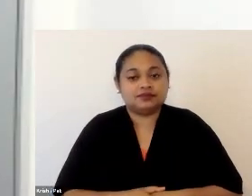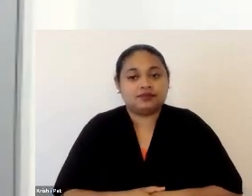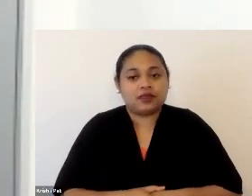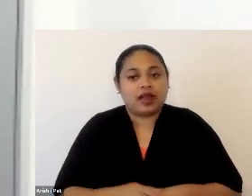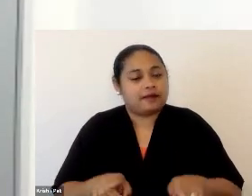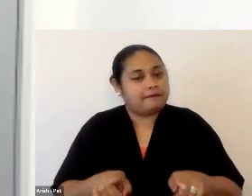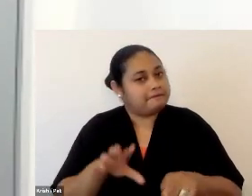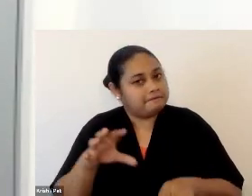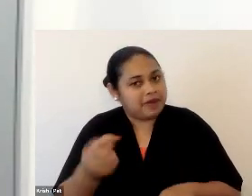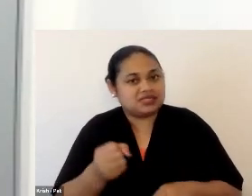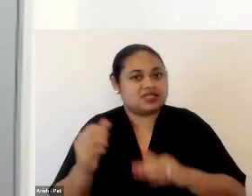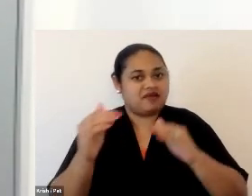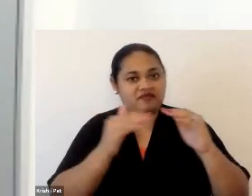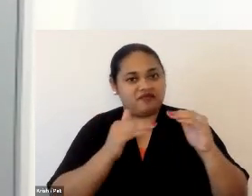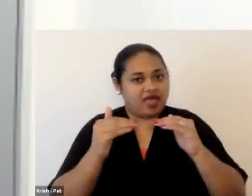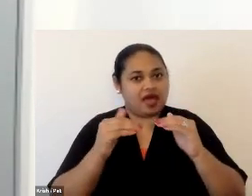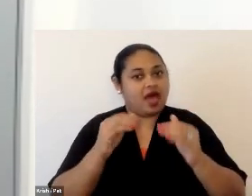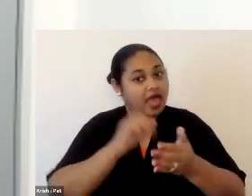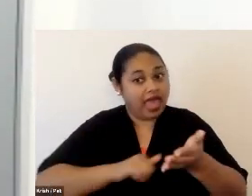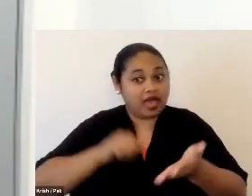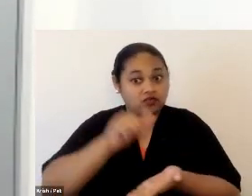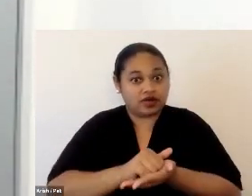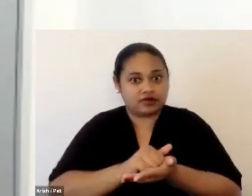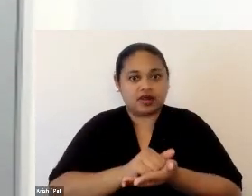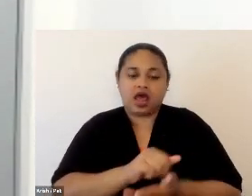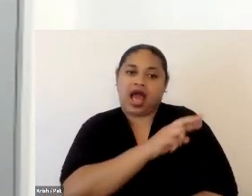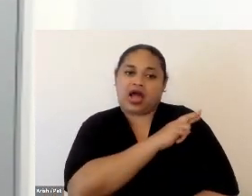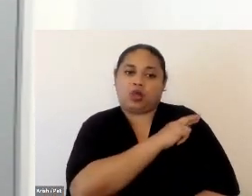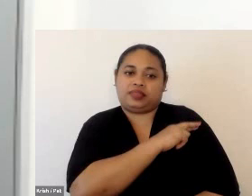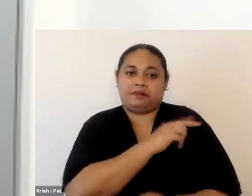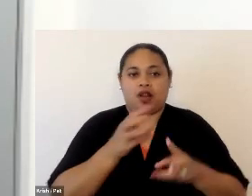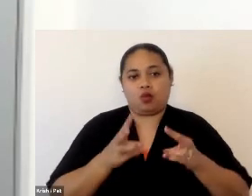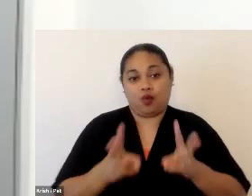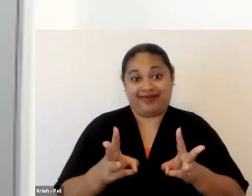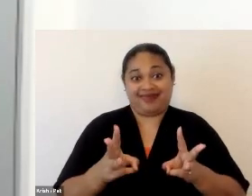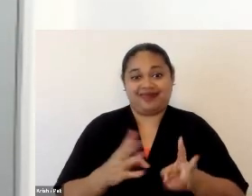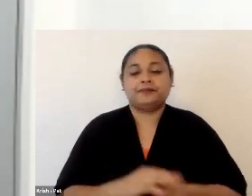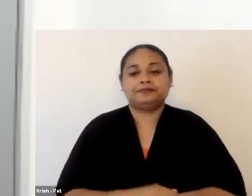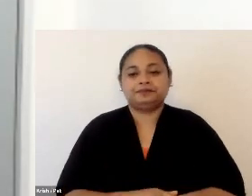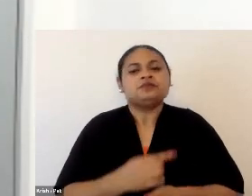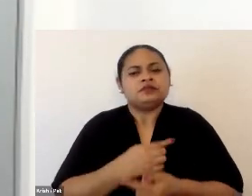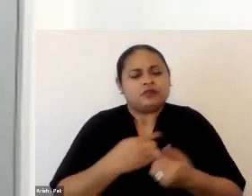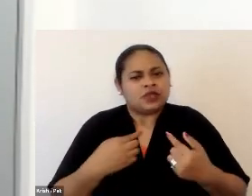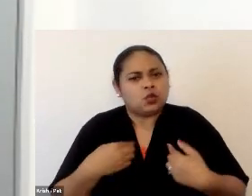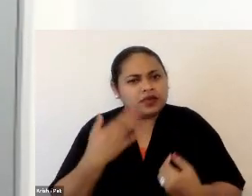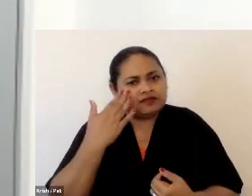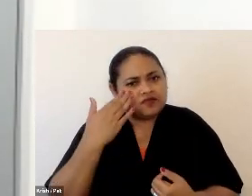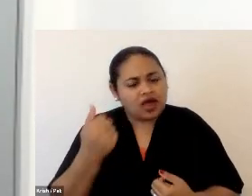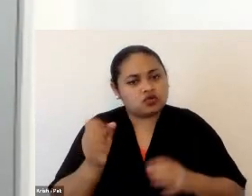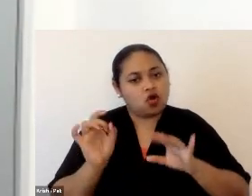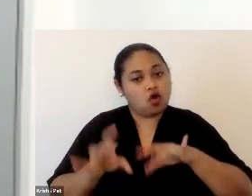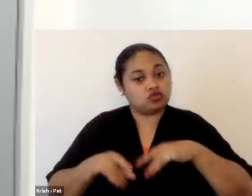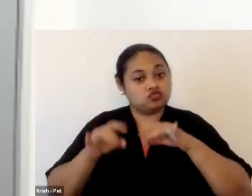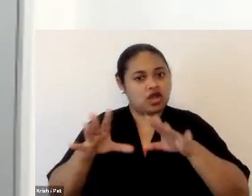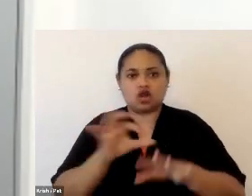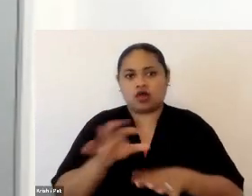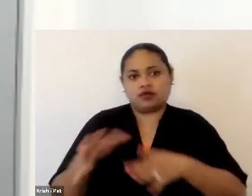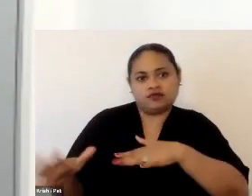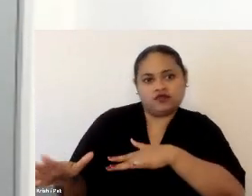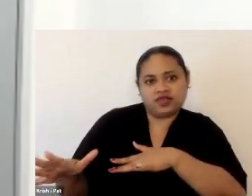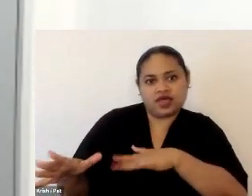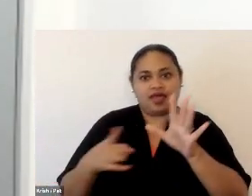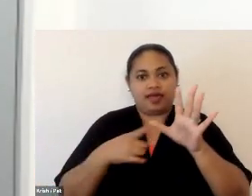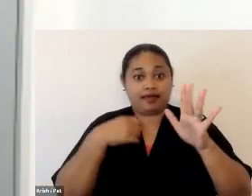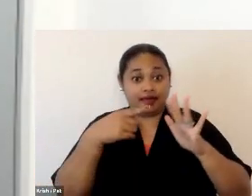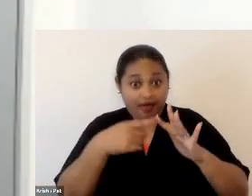fair, accurate, and accountable way. We found that Australians are not fearful of AI